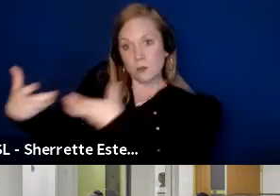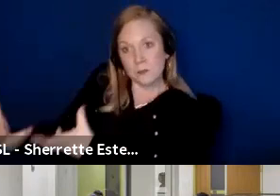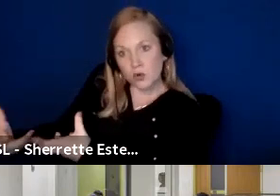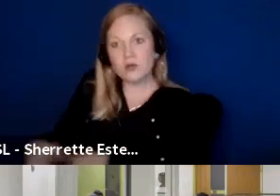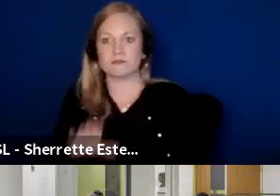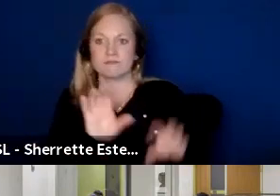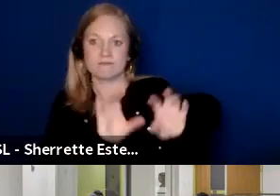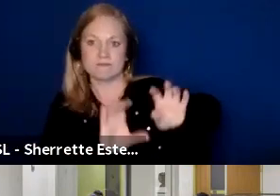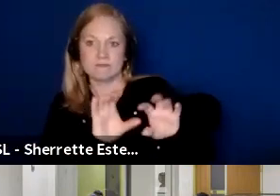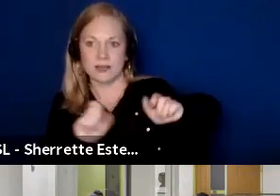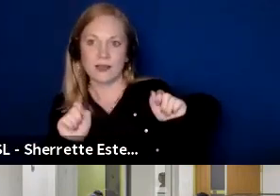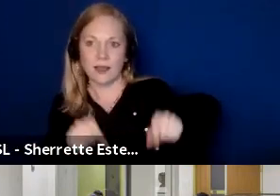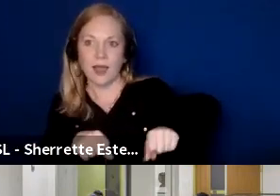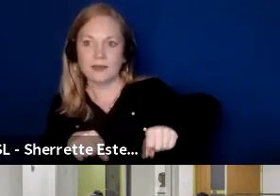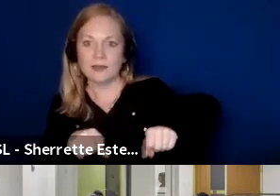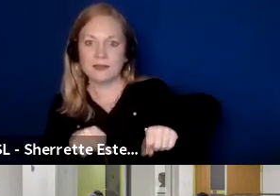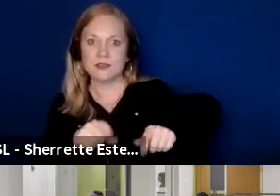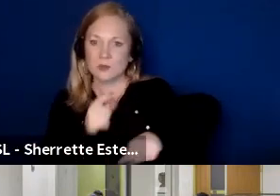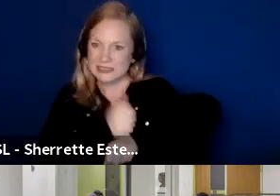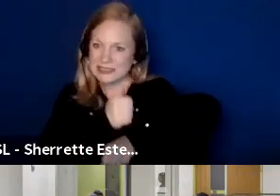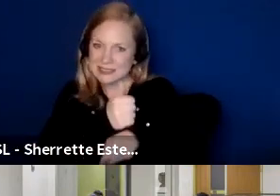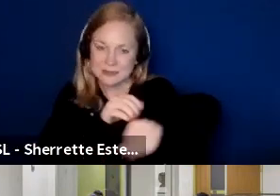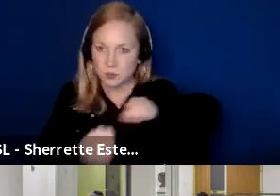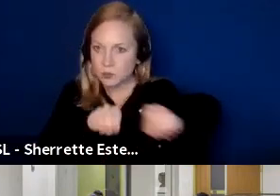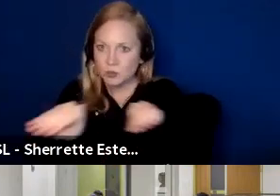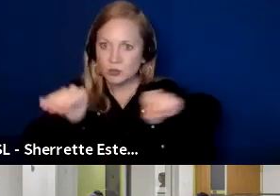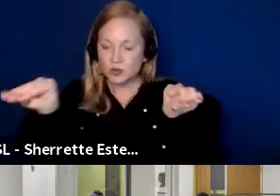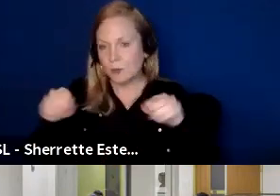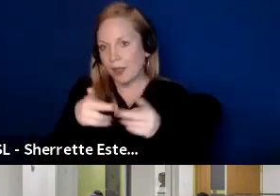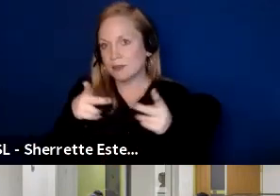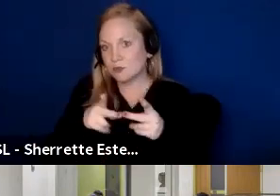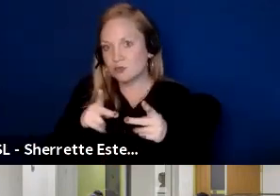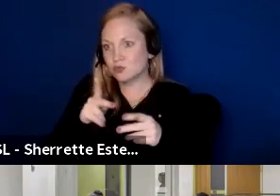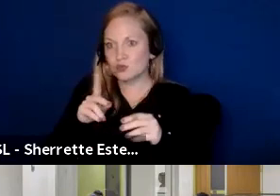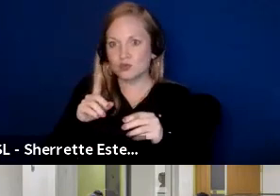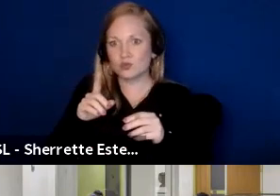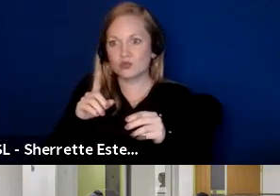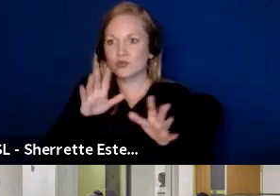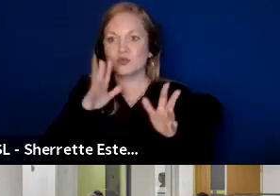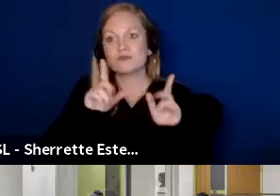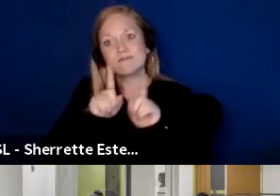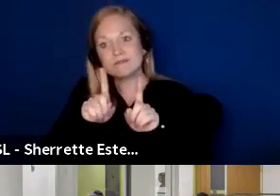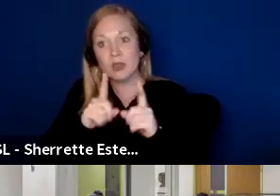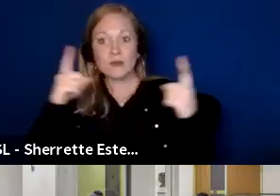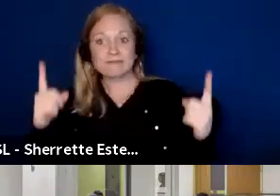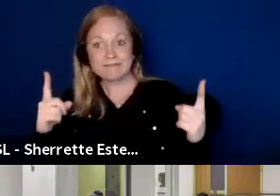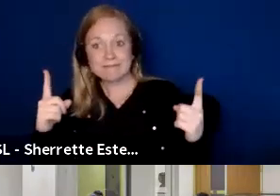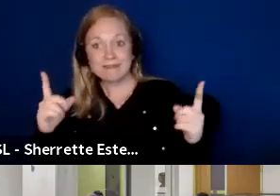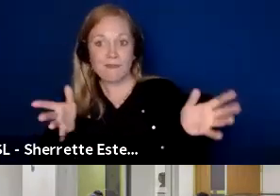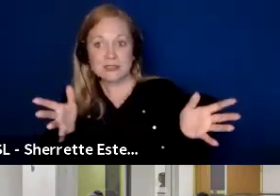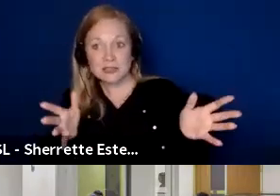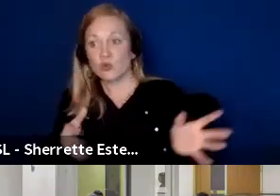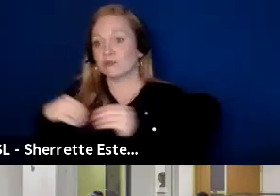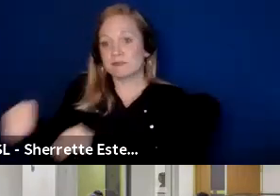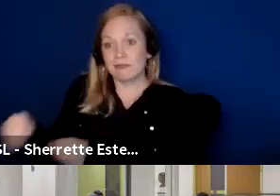a little bit easier. So having these places to be able to stop and have conversation is also